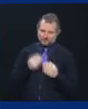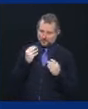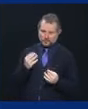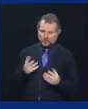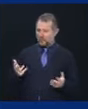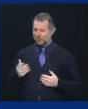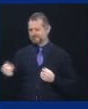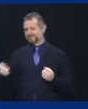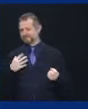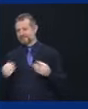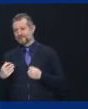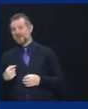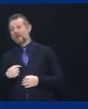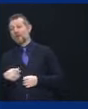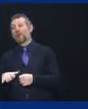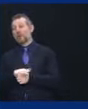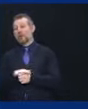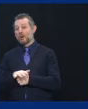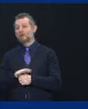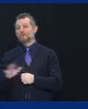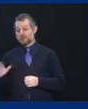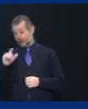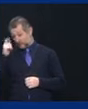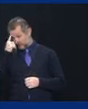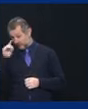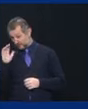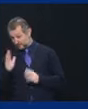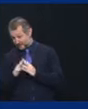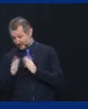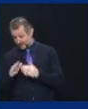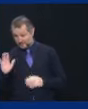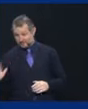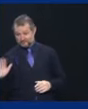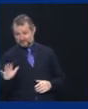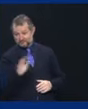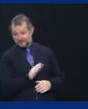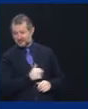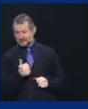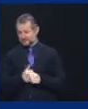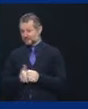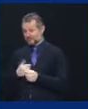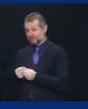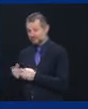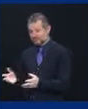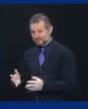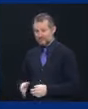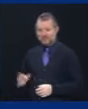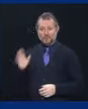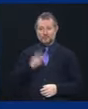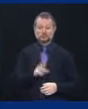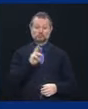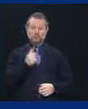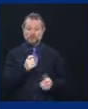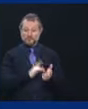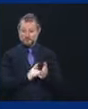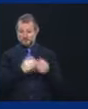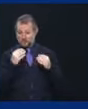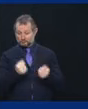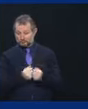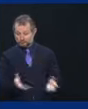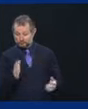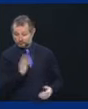You have local governments that are doing distribution. You have pharmacies that are doing distribution. You have community